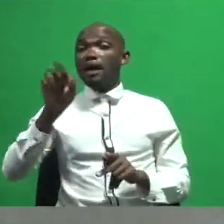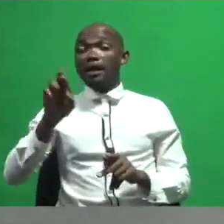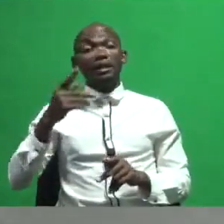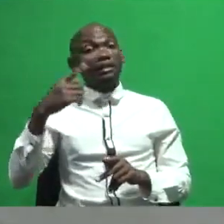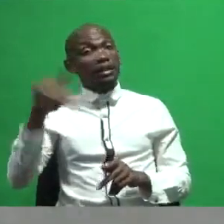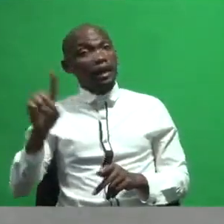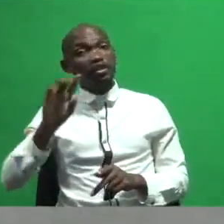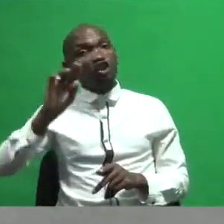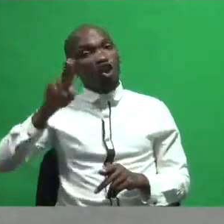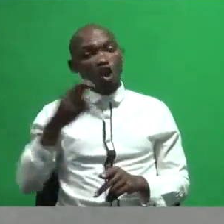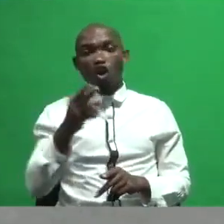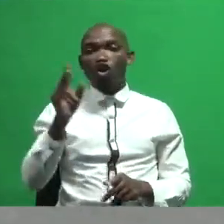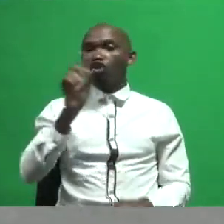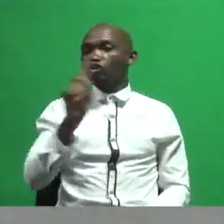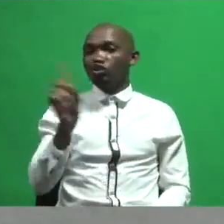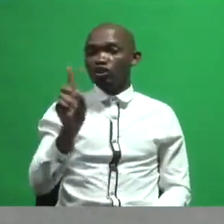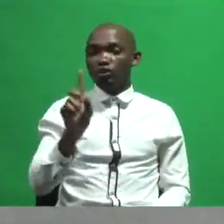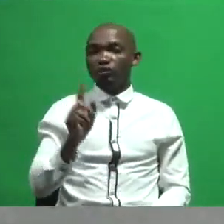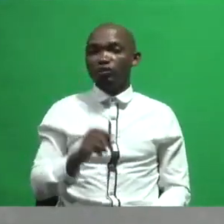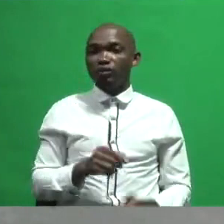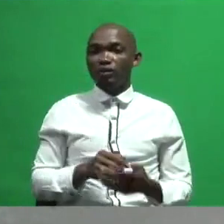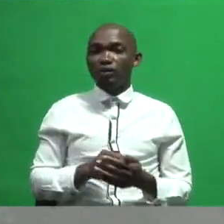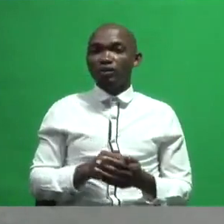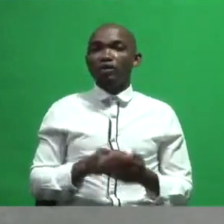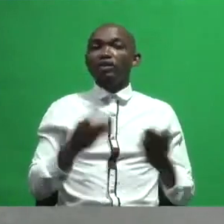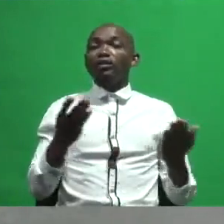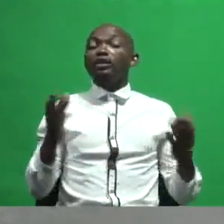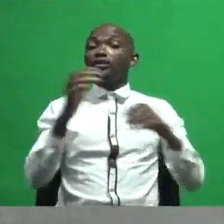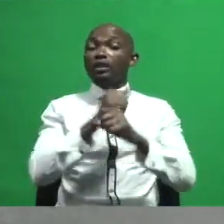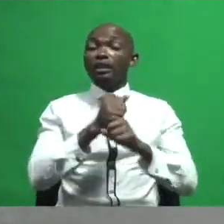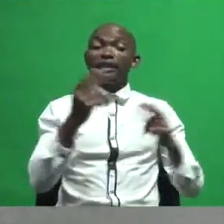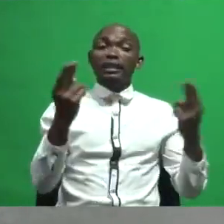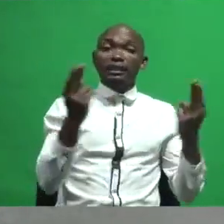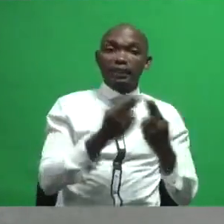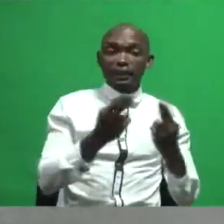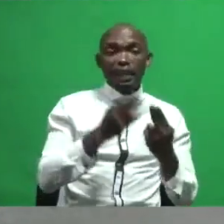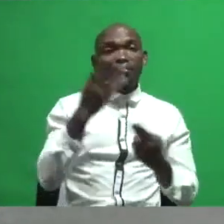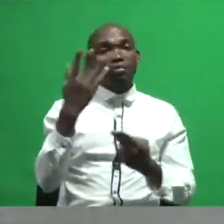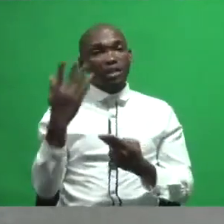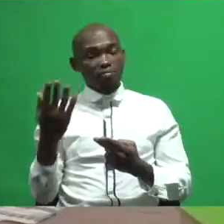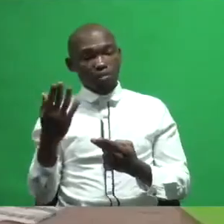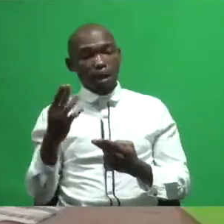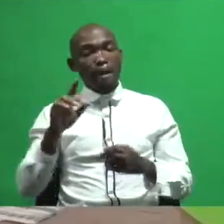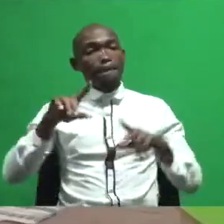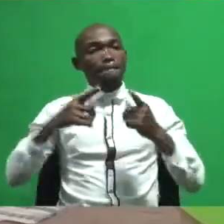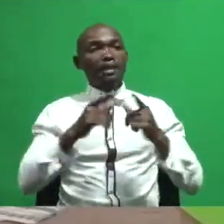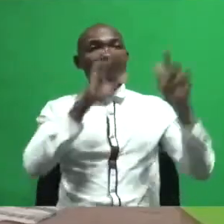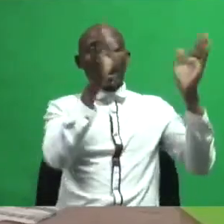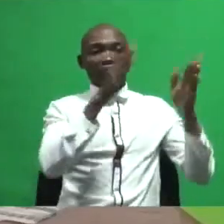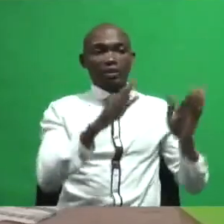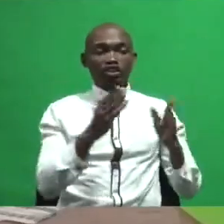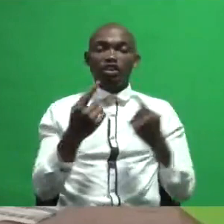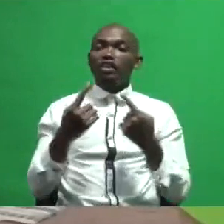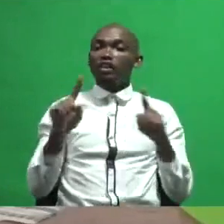no. Remember that we have to go to what? Yes, we have to get same number of atoms, but